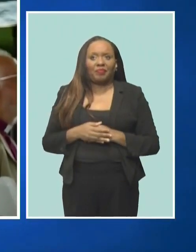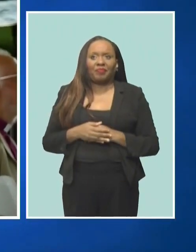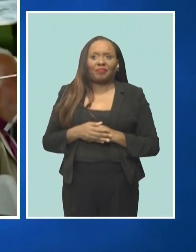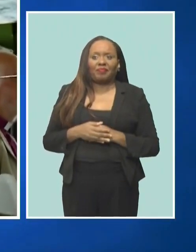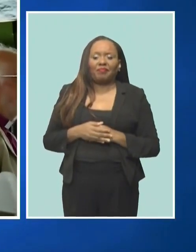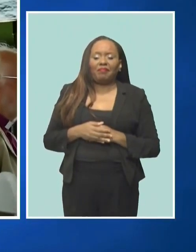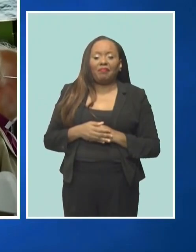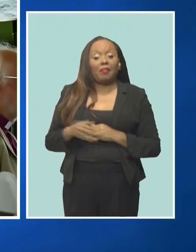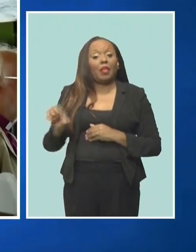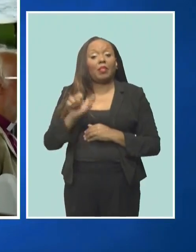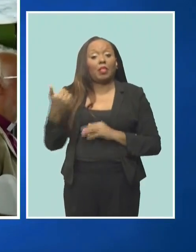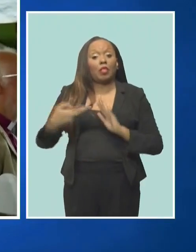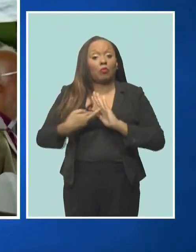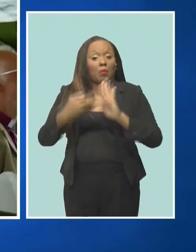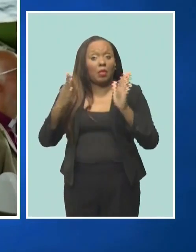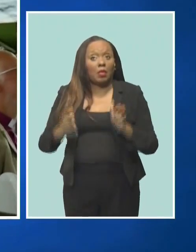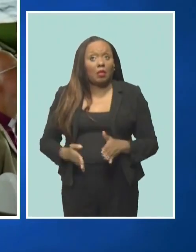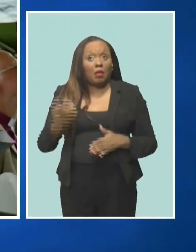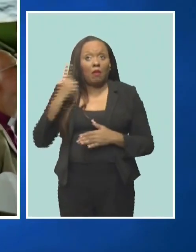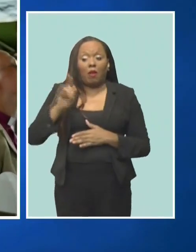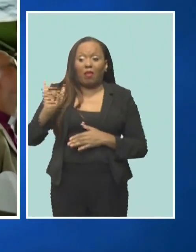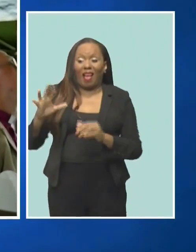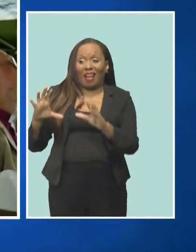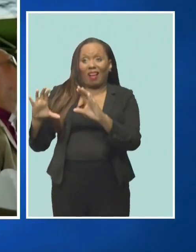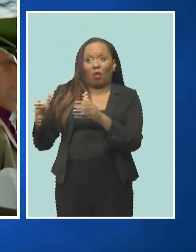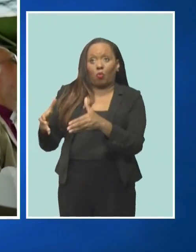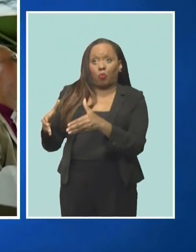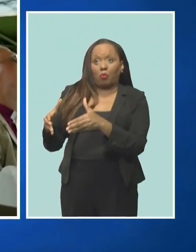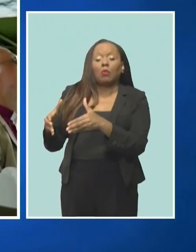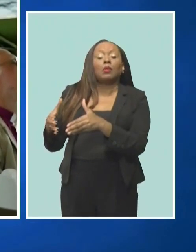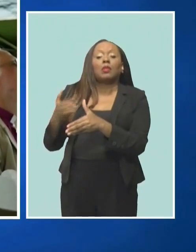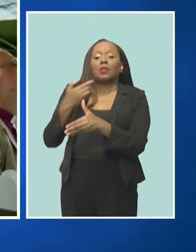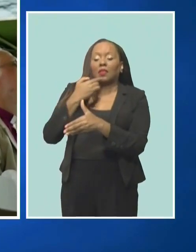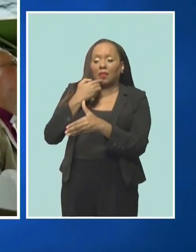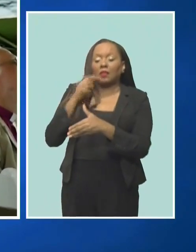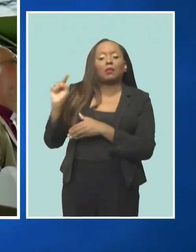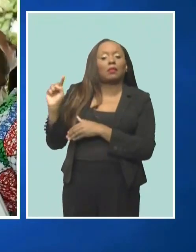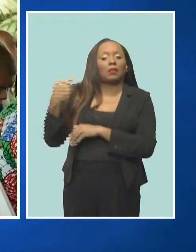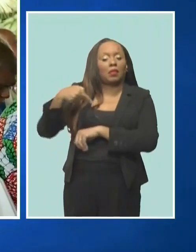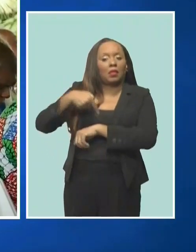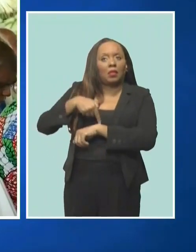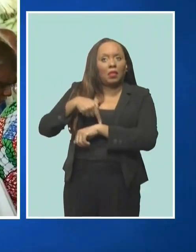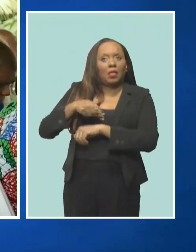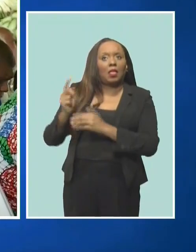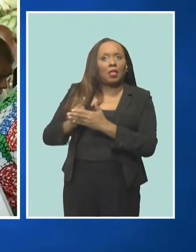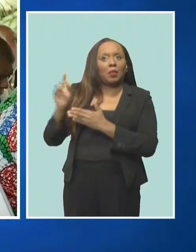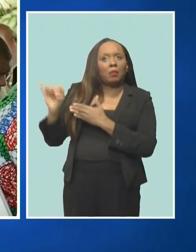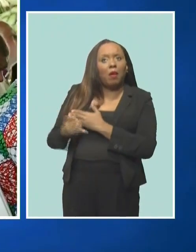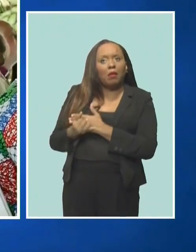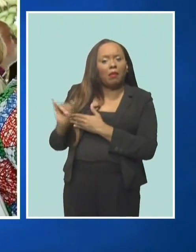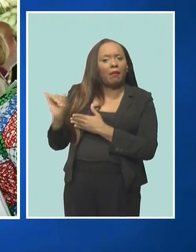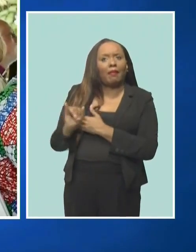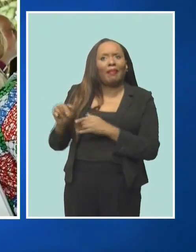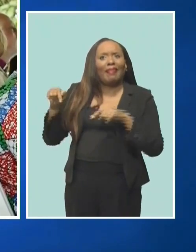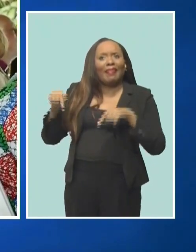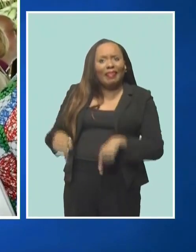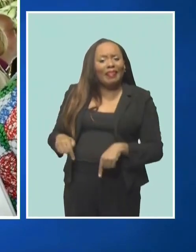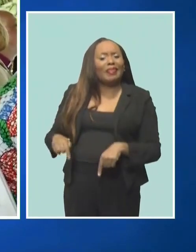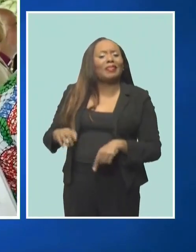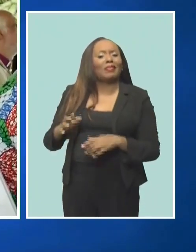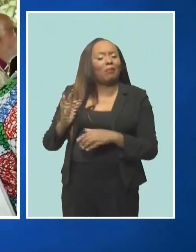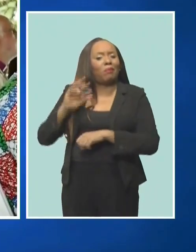Executive Secretary of the Codrington Trust, Kevin Farmer, says this is the first time a project of such magnitude has